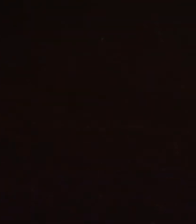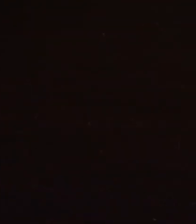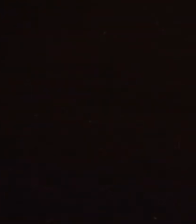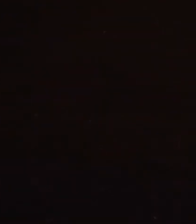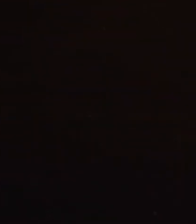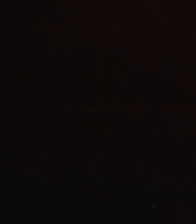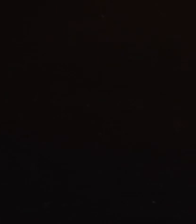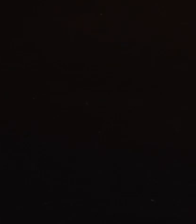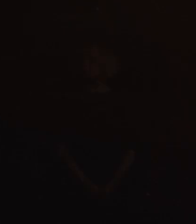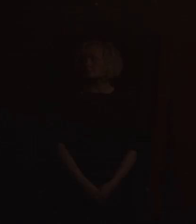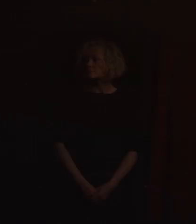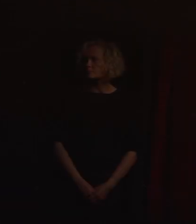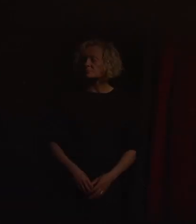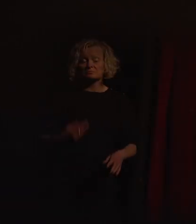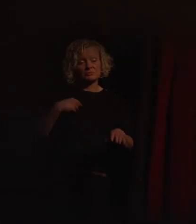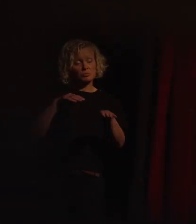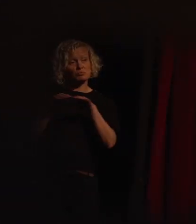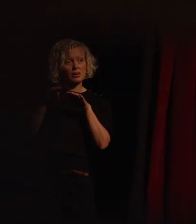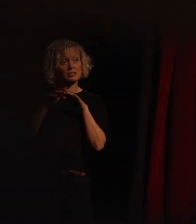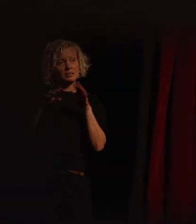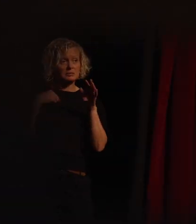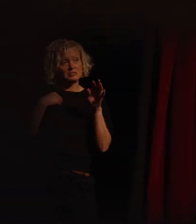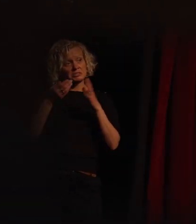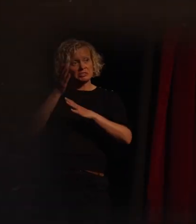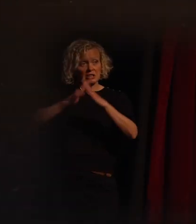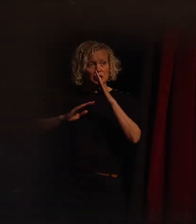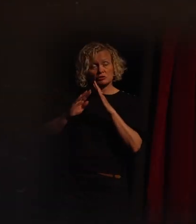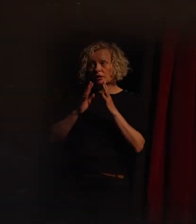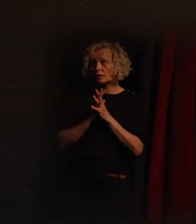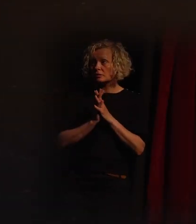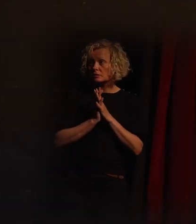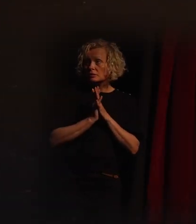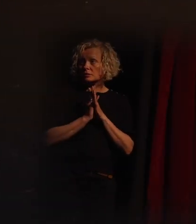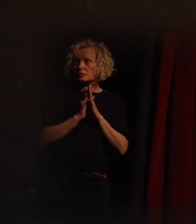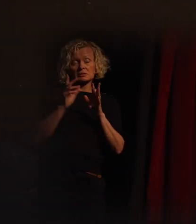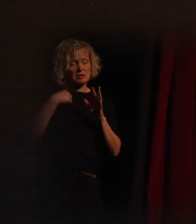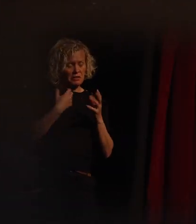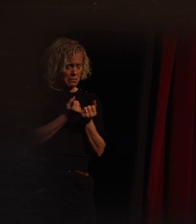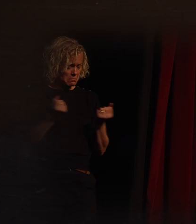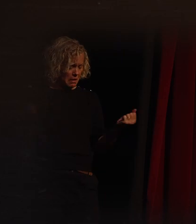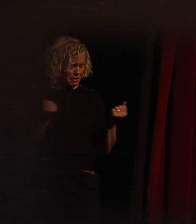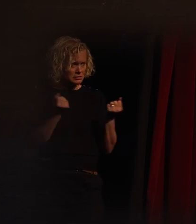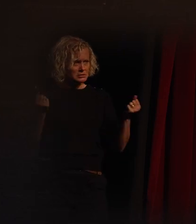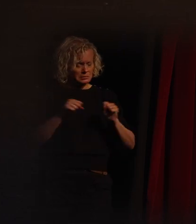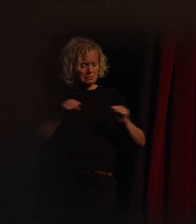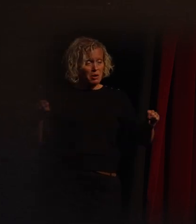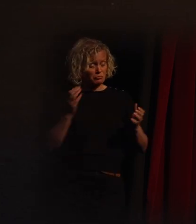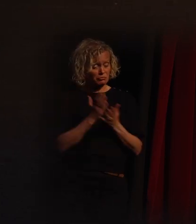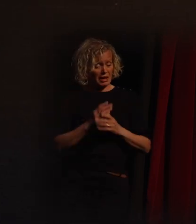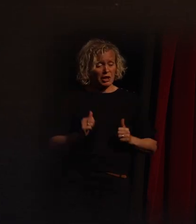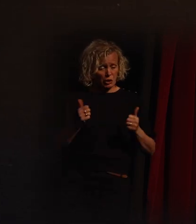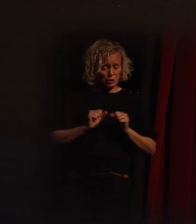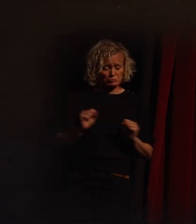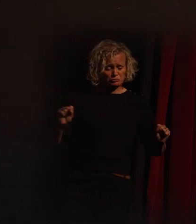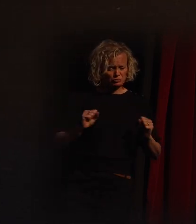What are you doing? We're practicing our Tai Chi. Oh, well, I'm doing TheraBands. It's really good for you, you know.